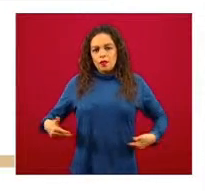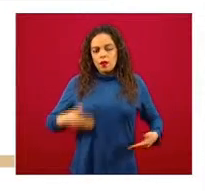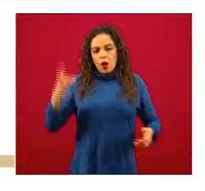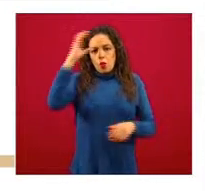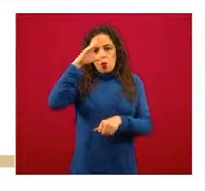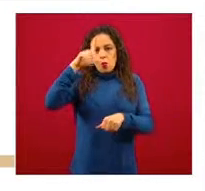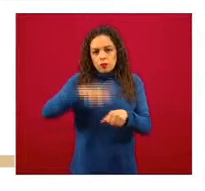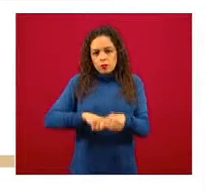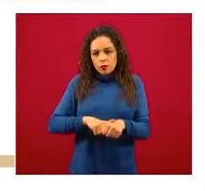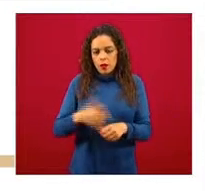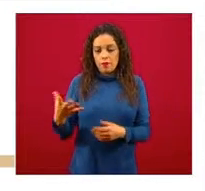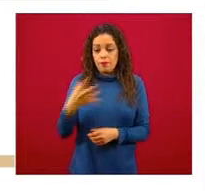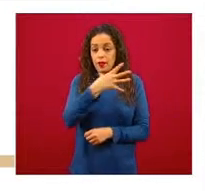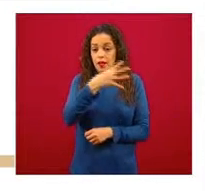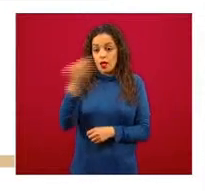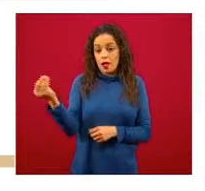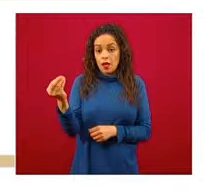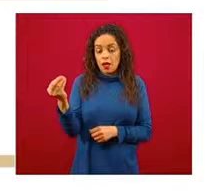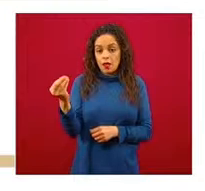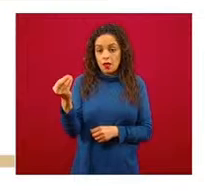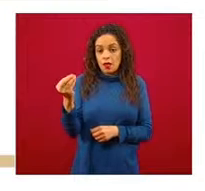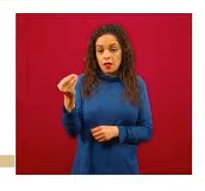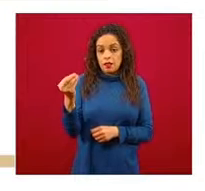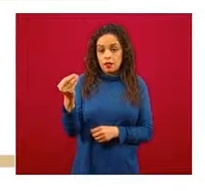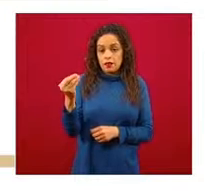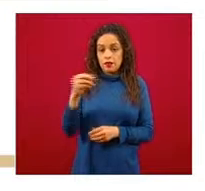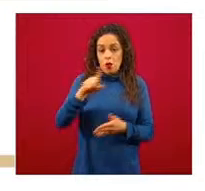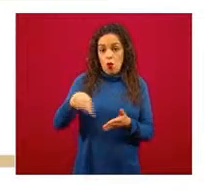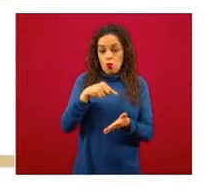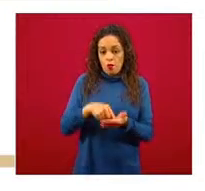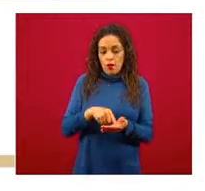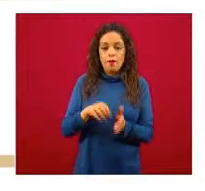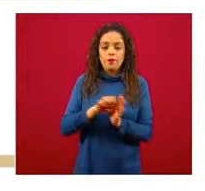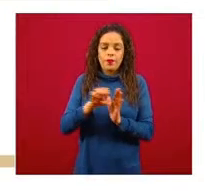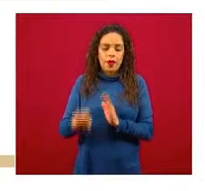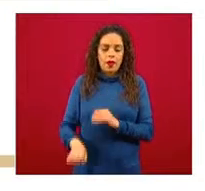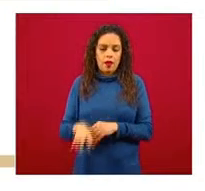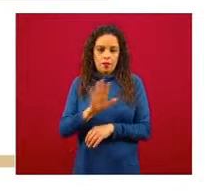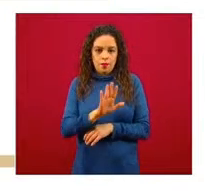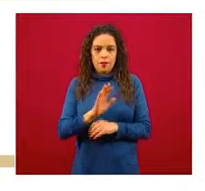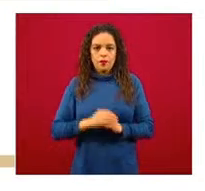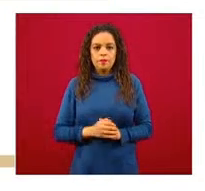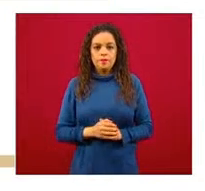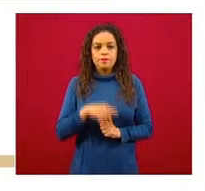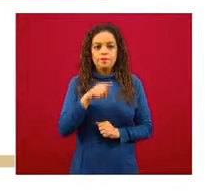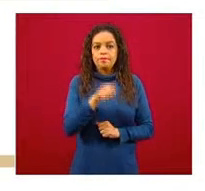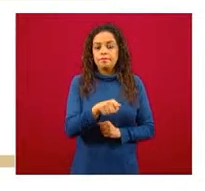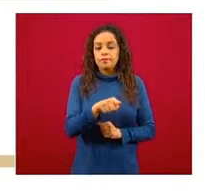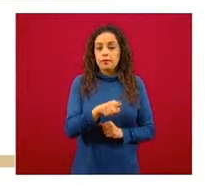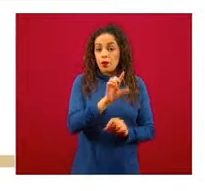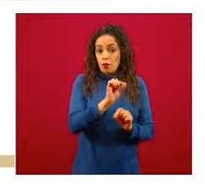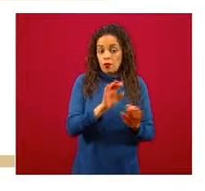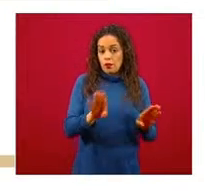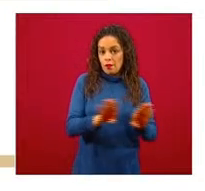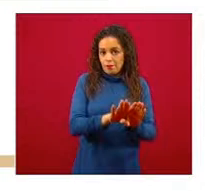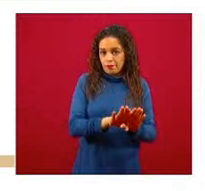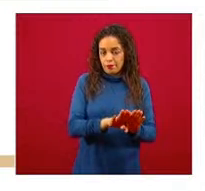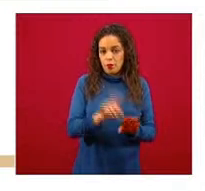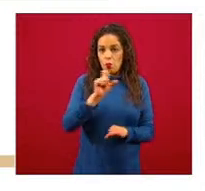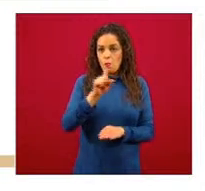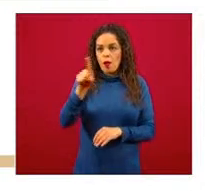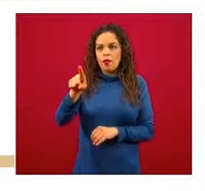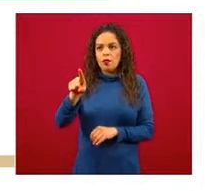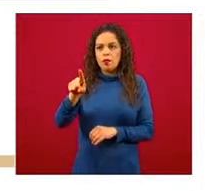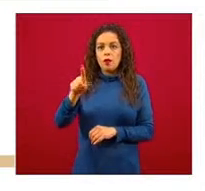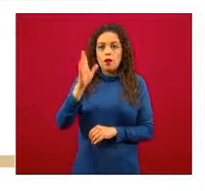and cultural events up to 500 people, they are not allowed right now. So